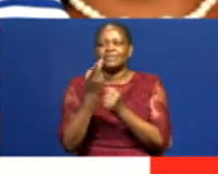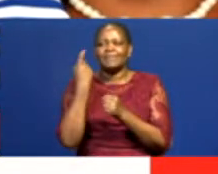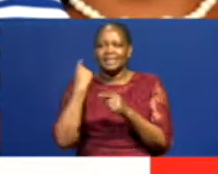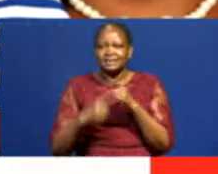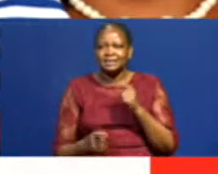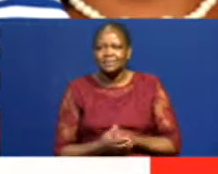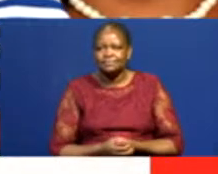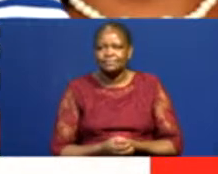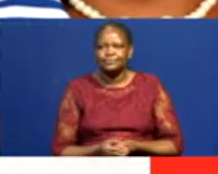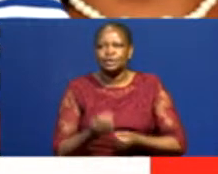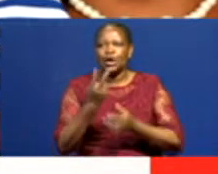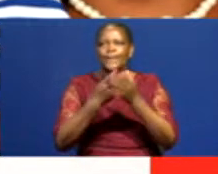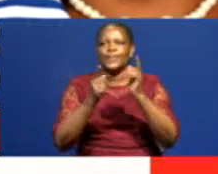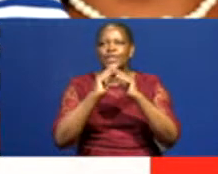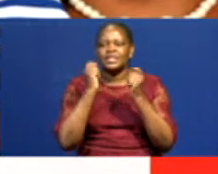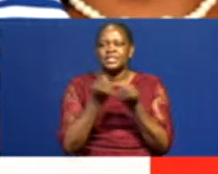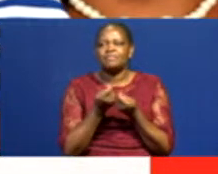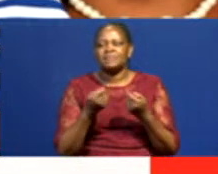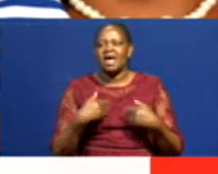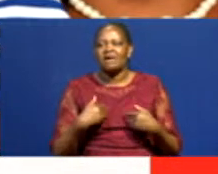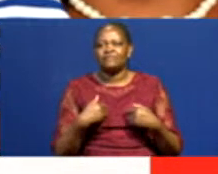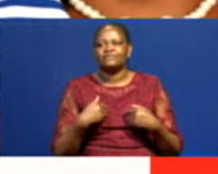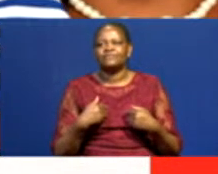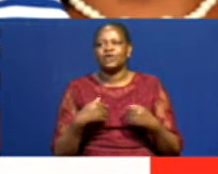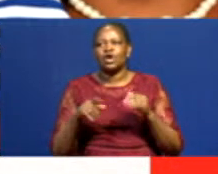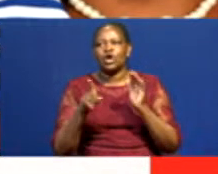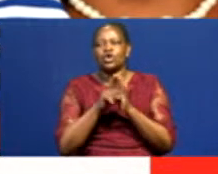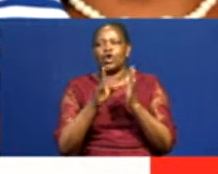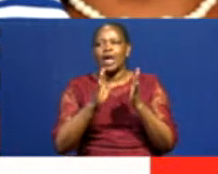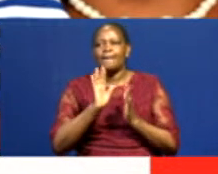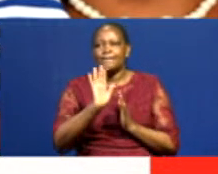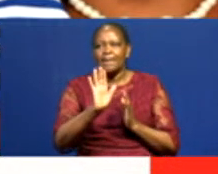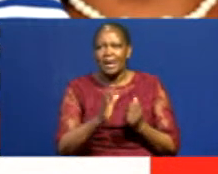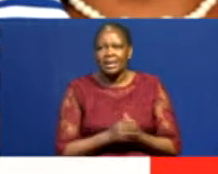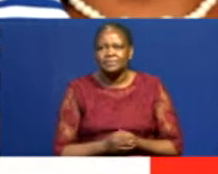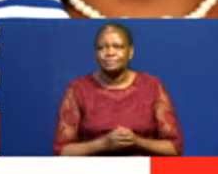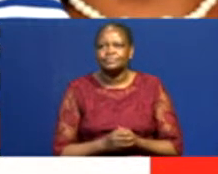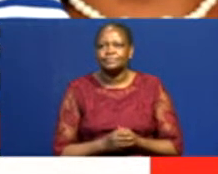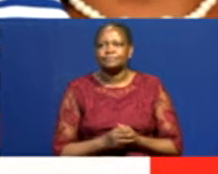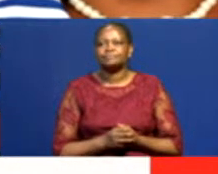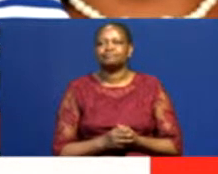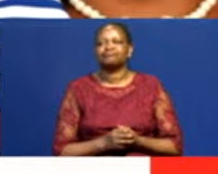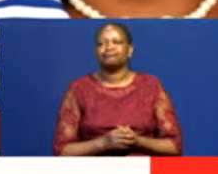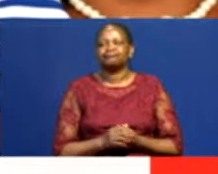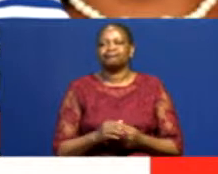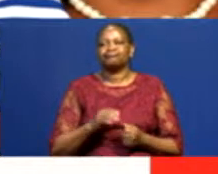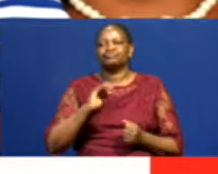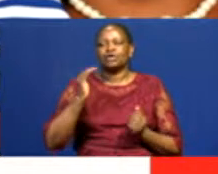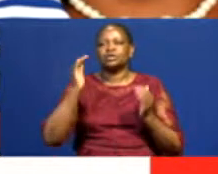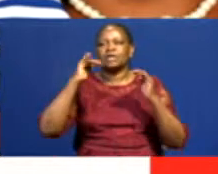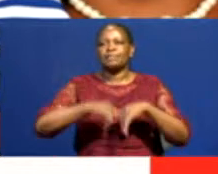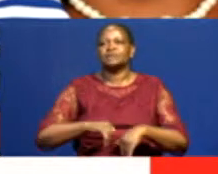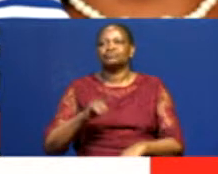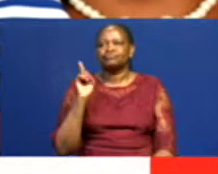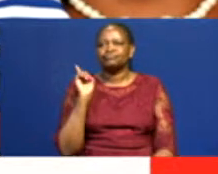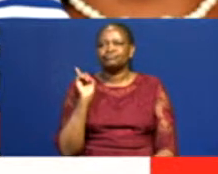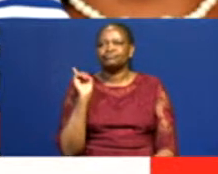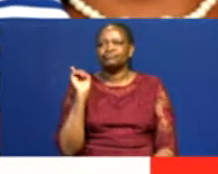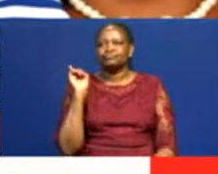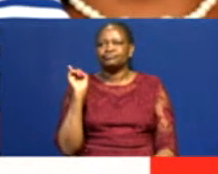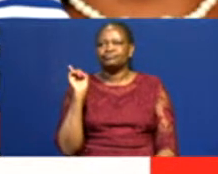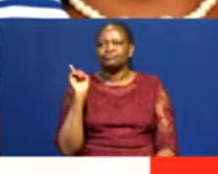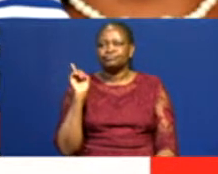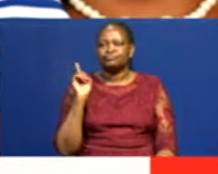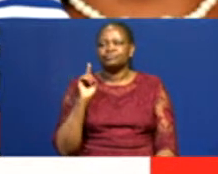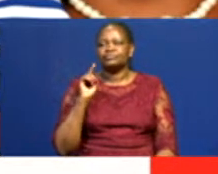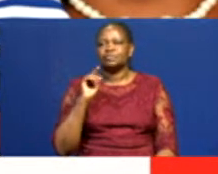year, both teams have retained their lead counsels, Dr. Mudhomi Thiankolu for the County Assembly and Elias Mutuma for the